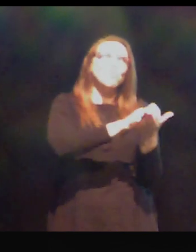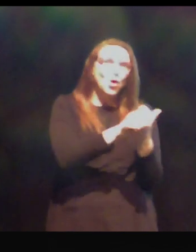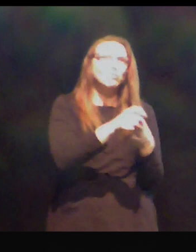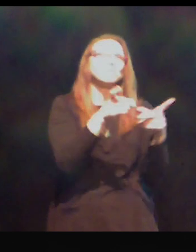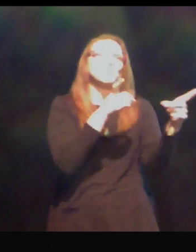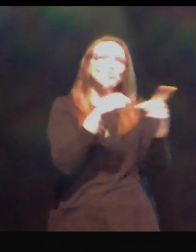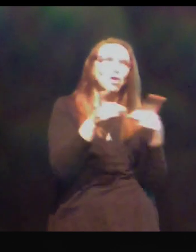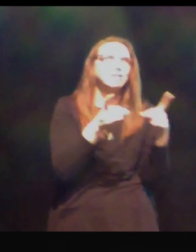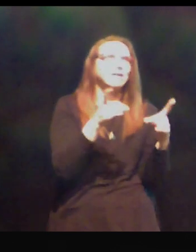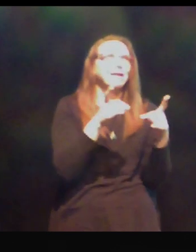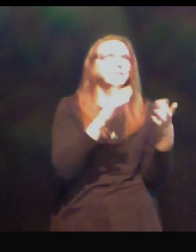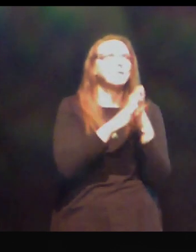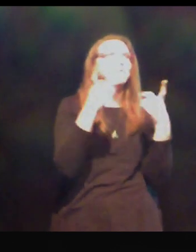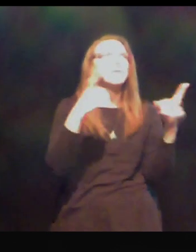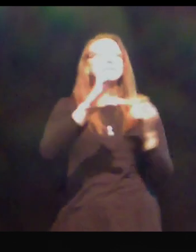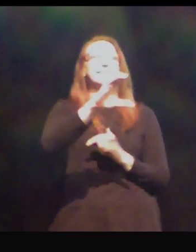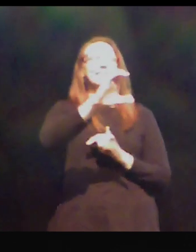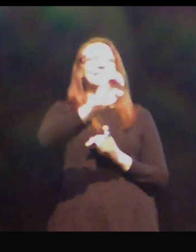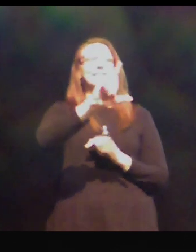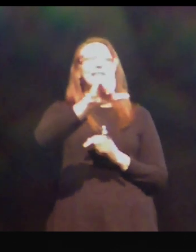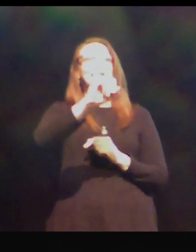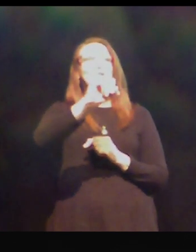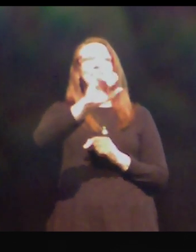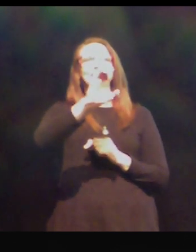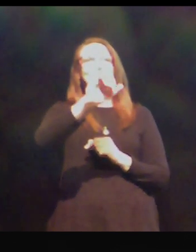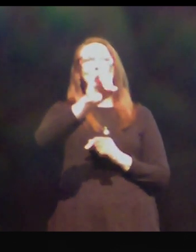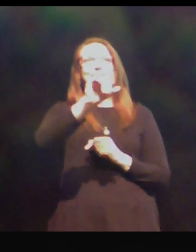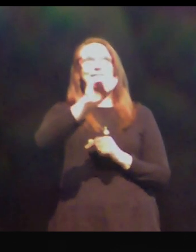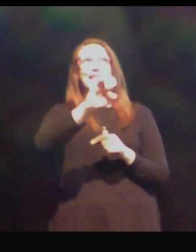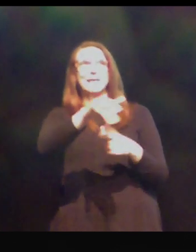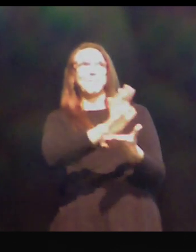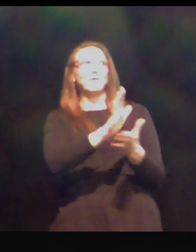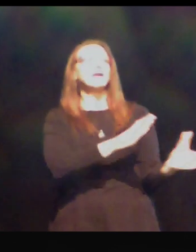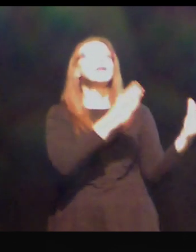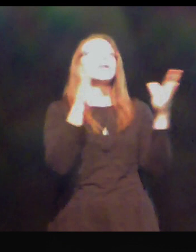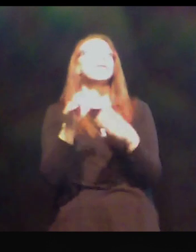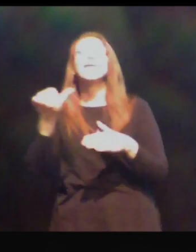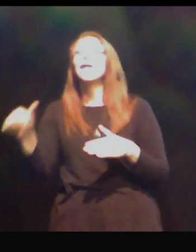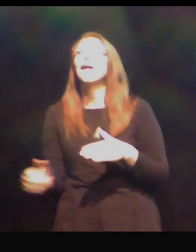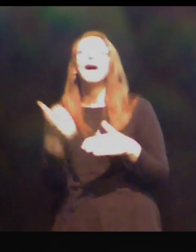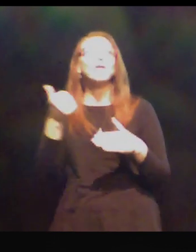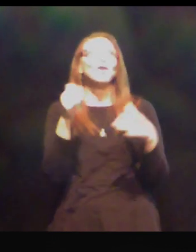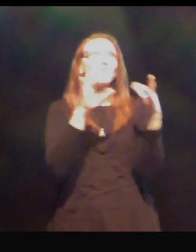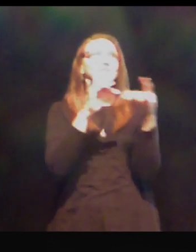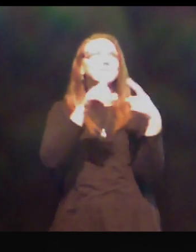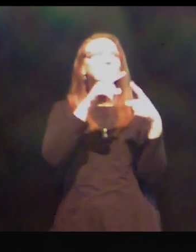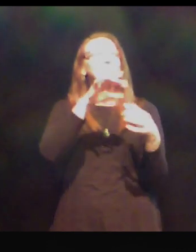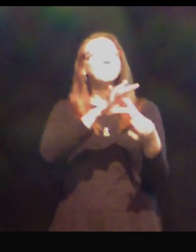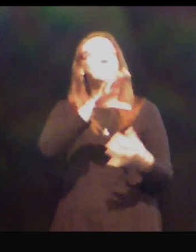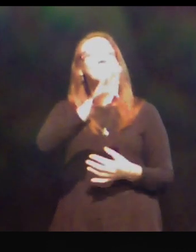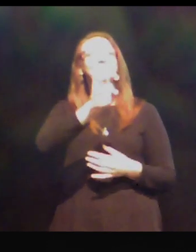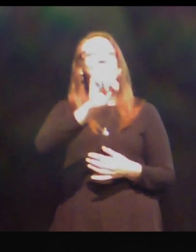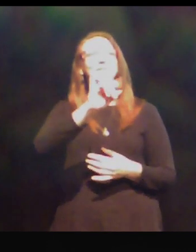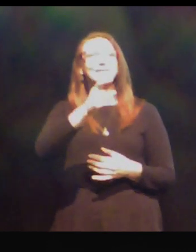it, and it's just a beautiful story. I'm going to share about the Benedict's Diner that